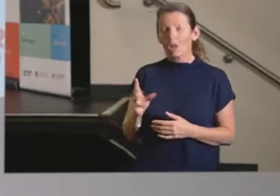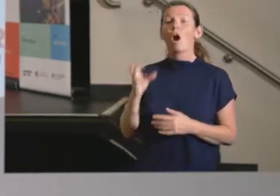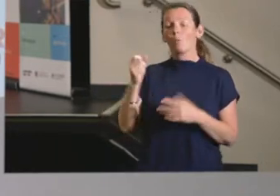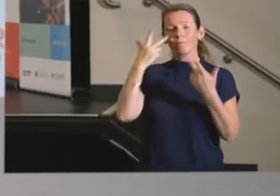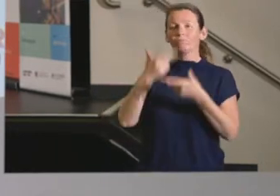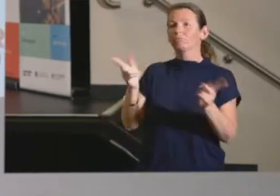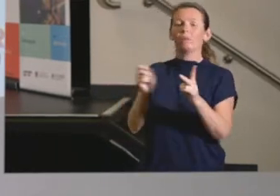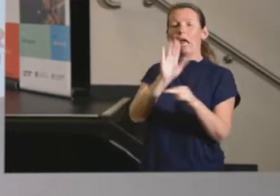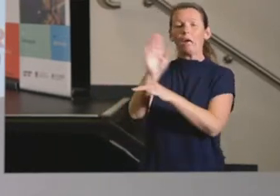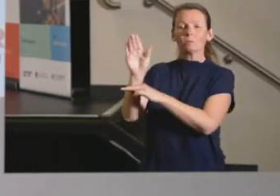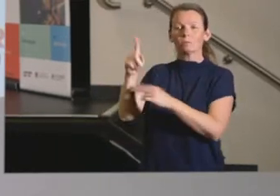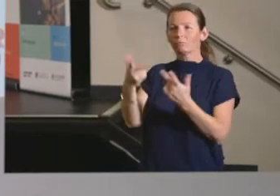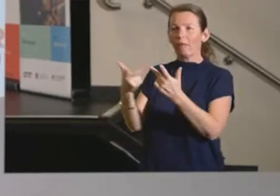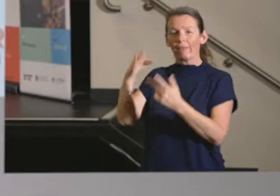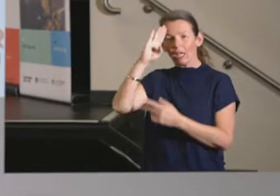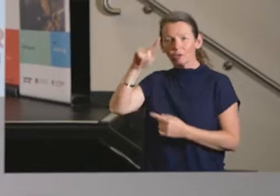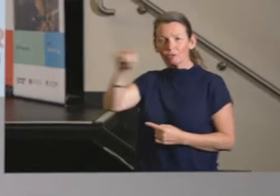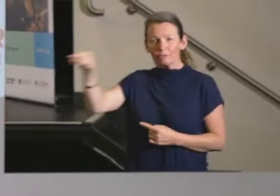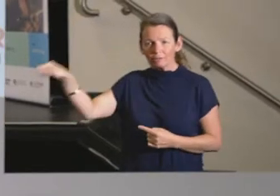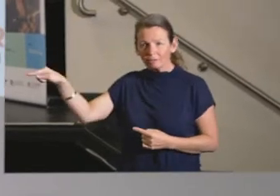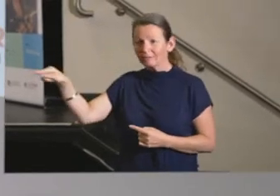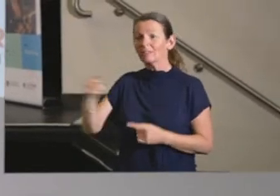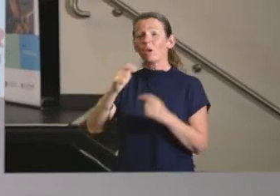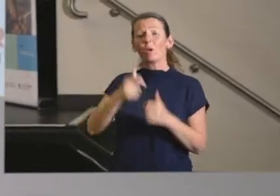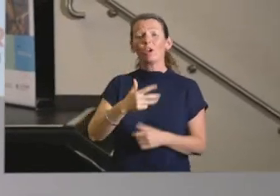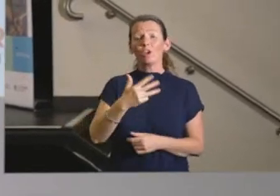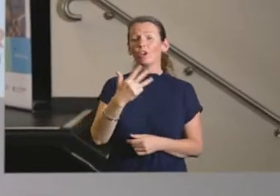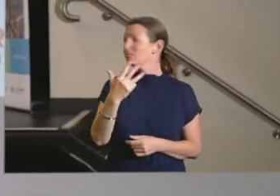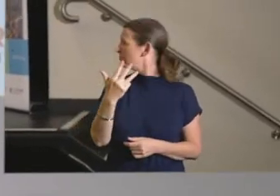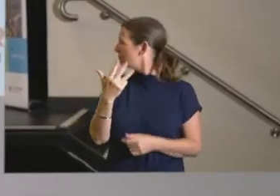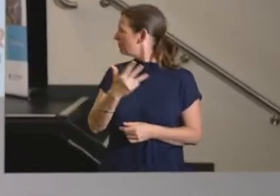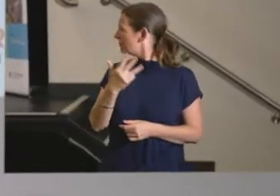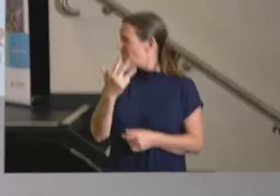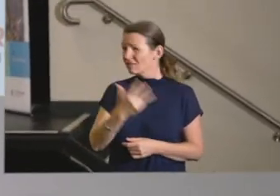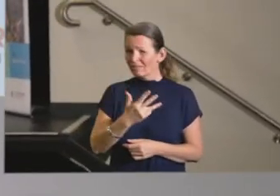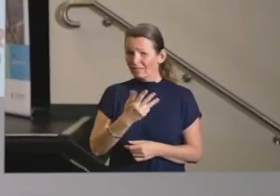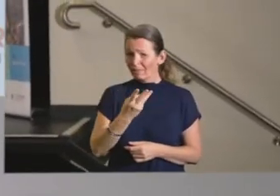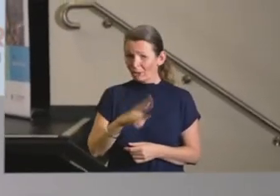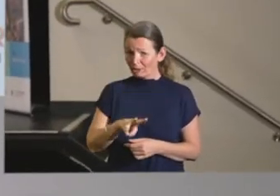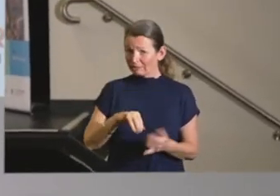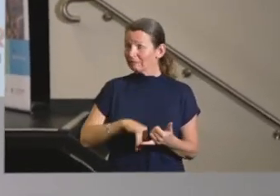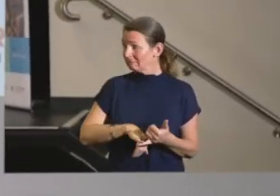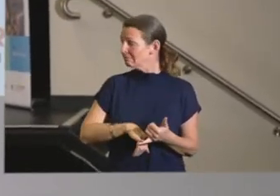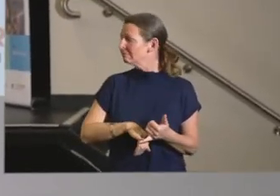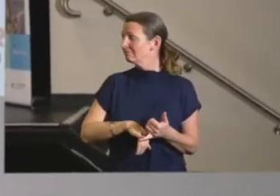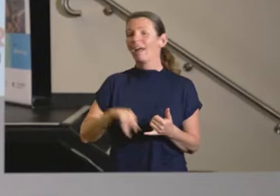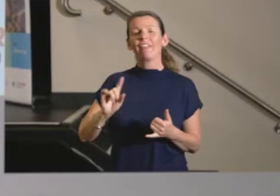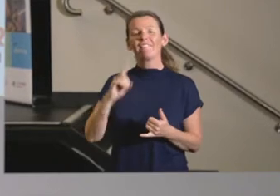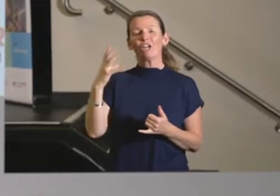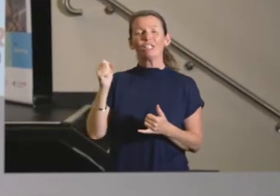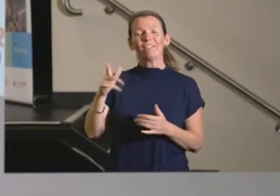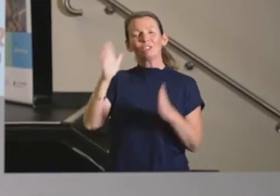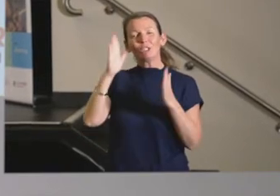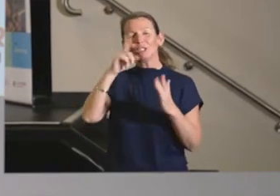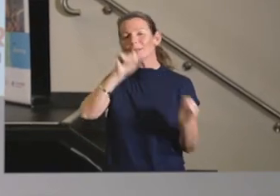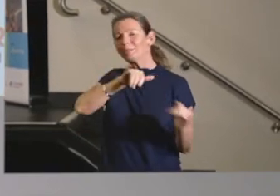highlands of Papua New Guinea. And in the early 1930s, that was when the first missionary, the first